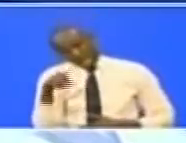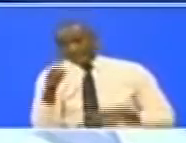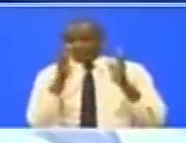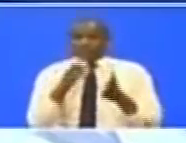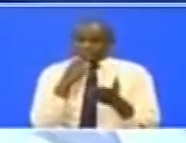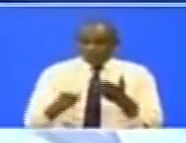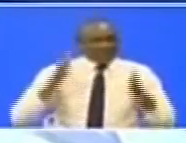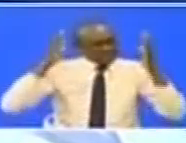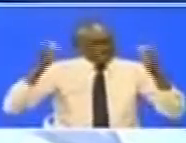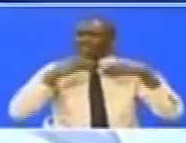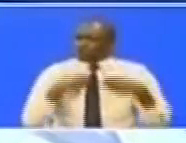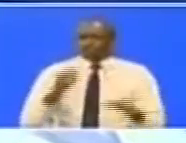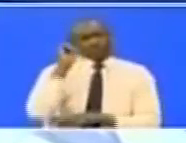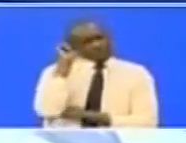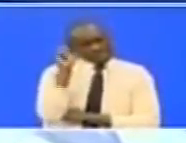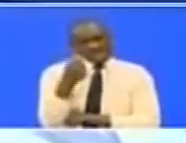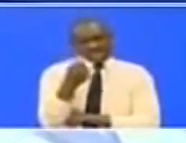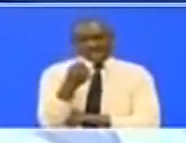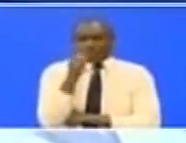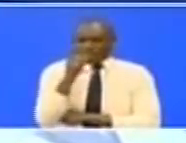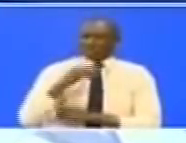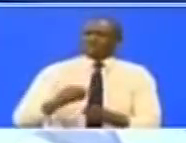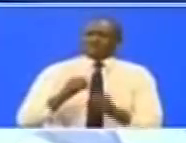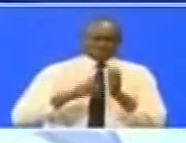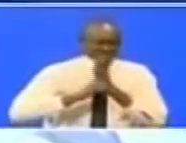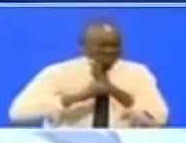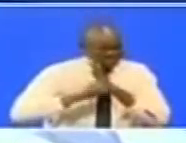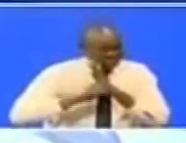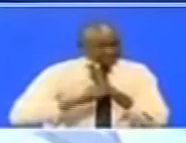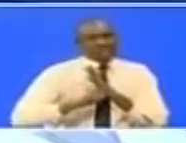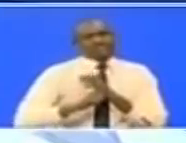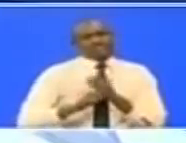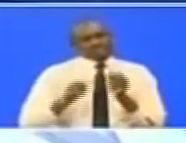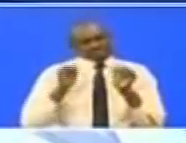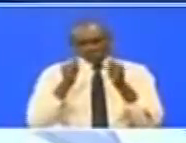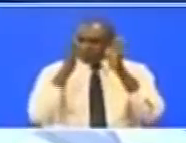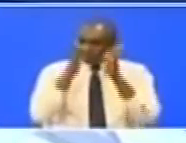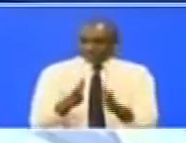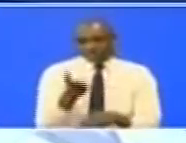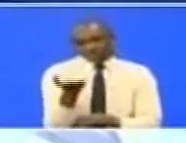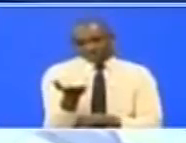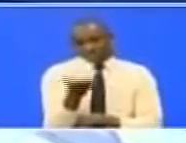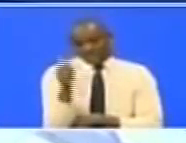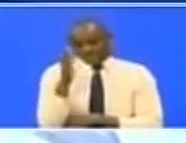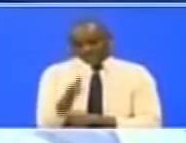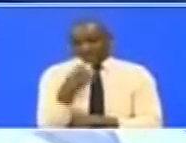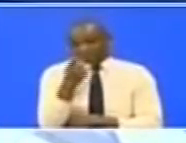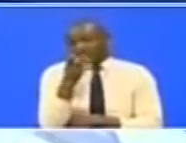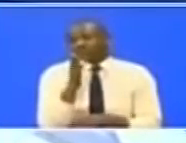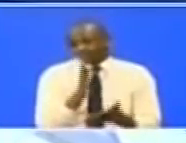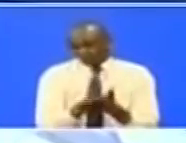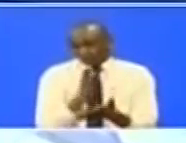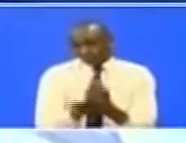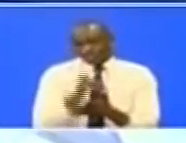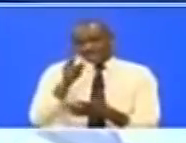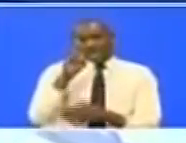says, it's a big loss for Kenya. We've lost one of our finest journalists. Another one here from Patrick Rono says, may your